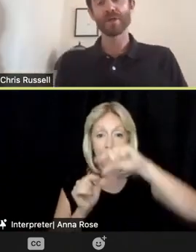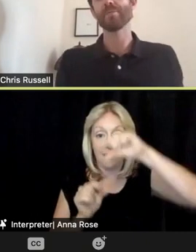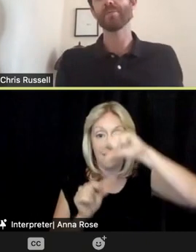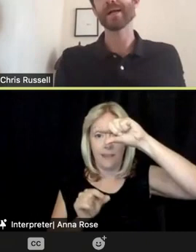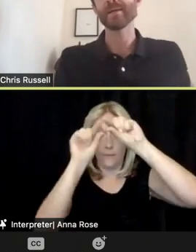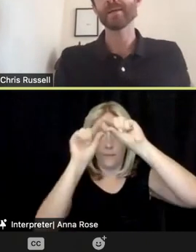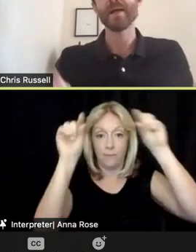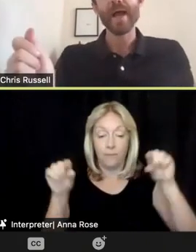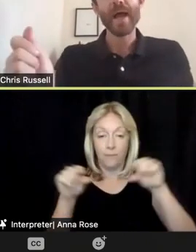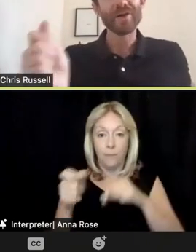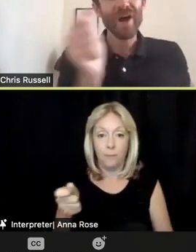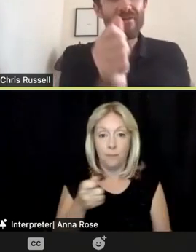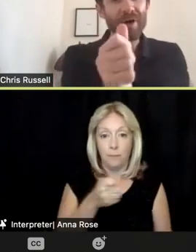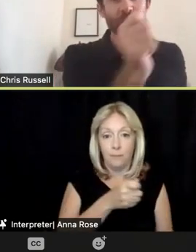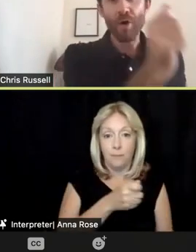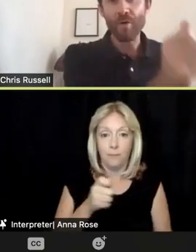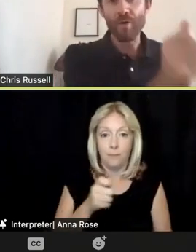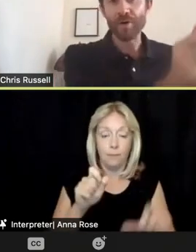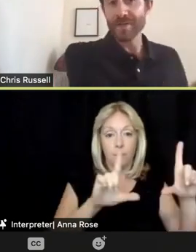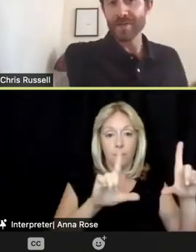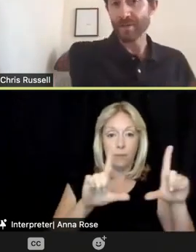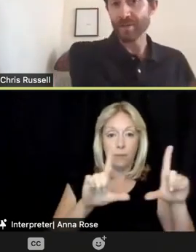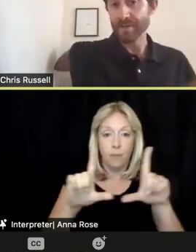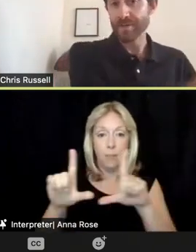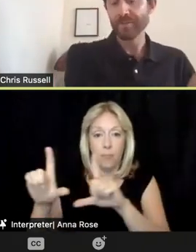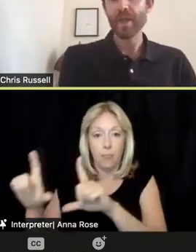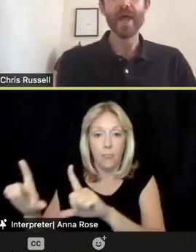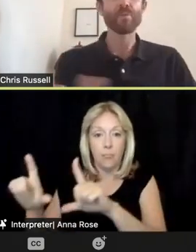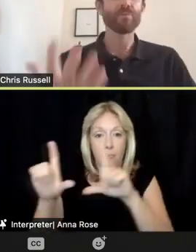to reduce the complexity. And you're hovering it over the